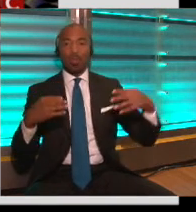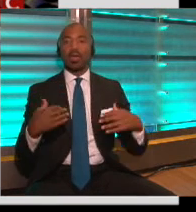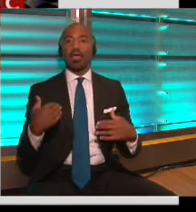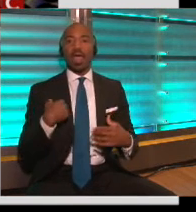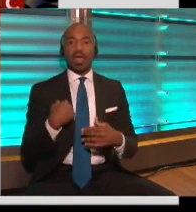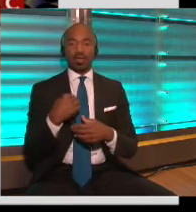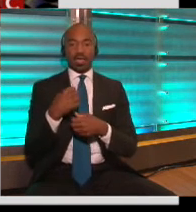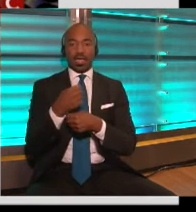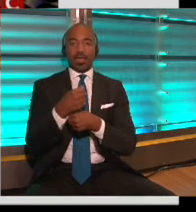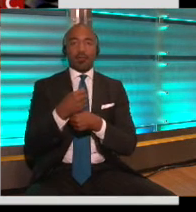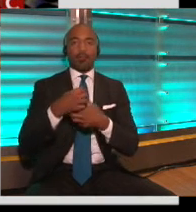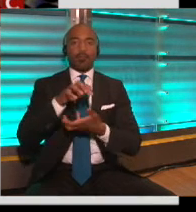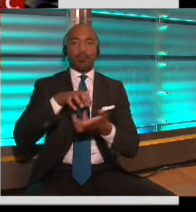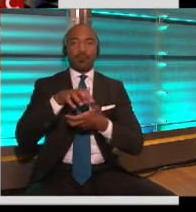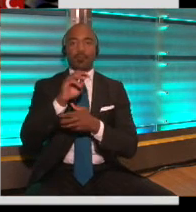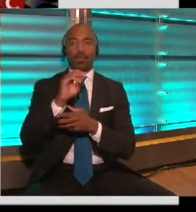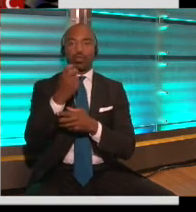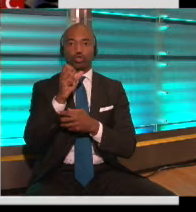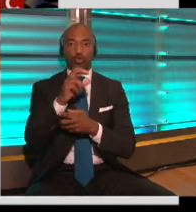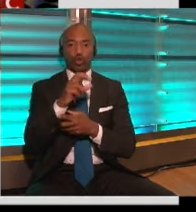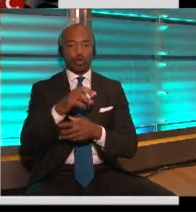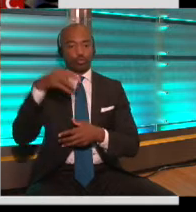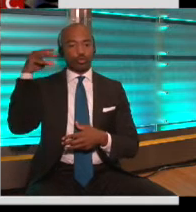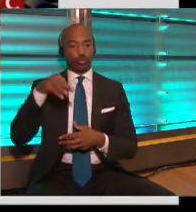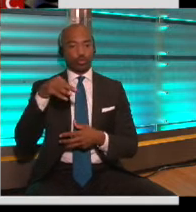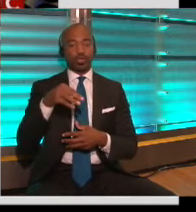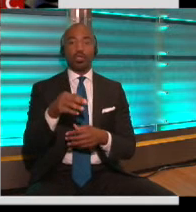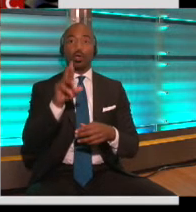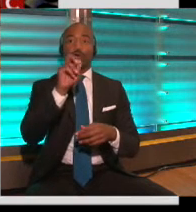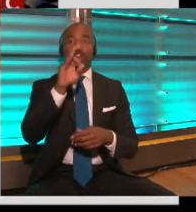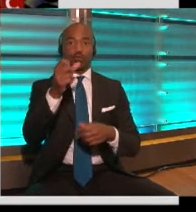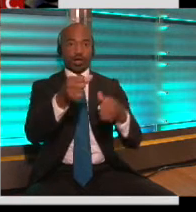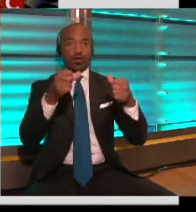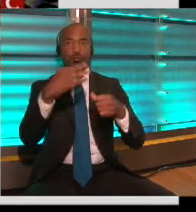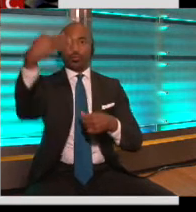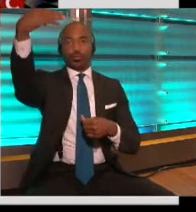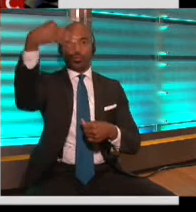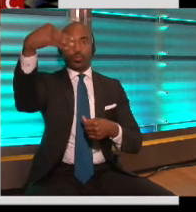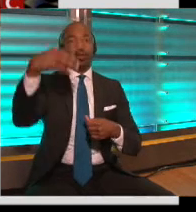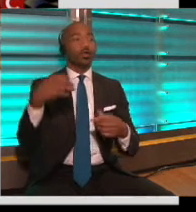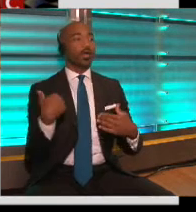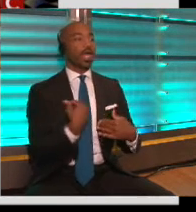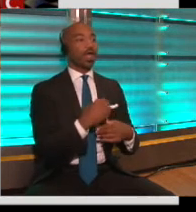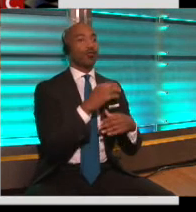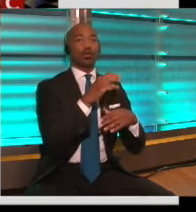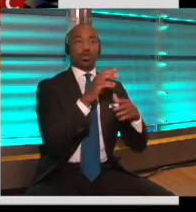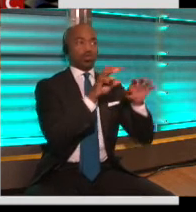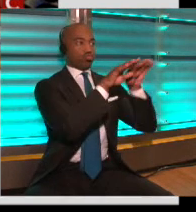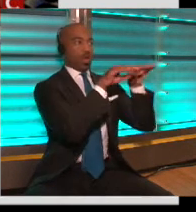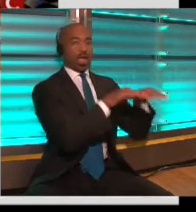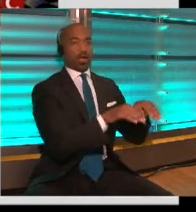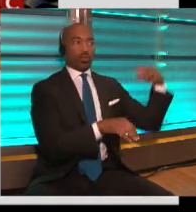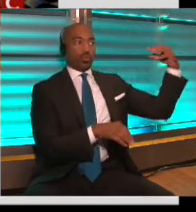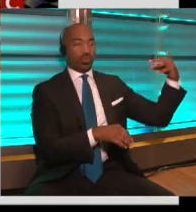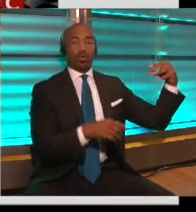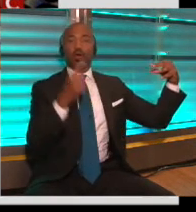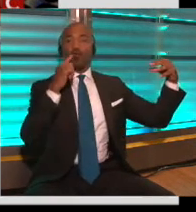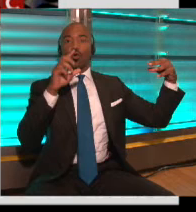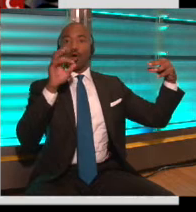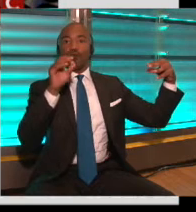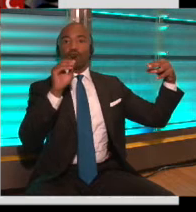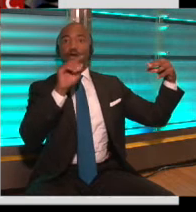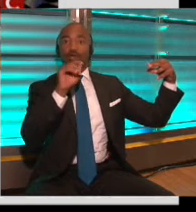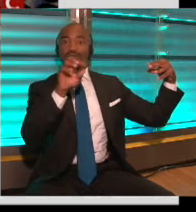mixer, one inside our refrigerator, one of the refrigerators, one on the cupcake racks, one at our fondant making station. This